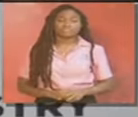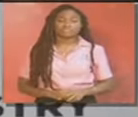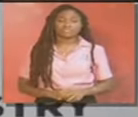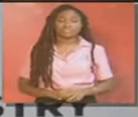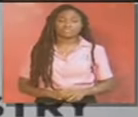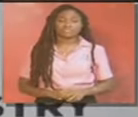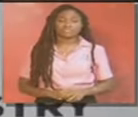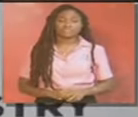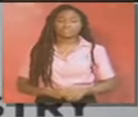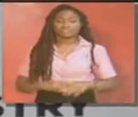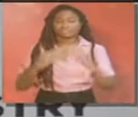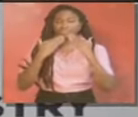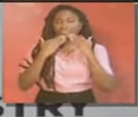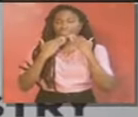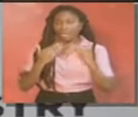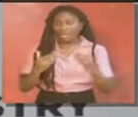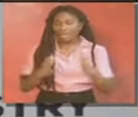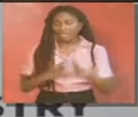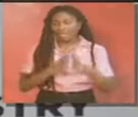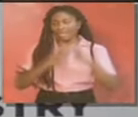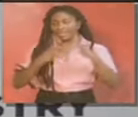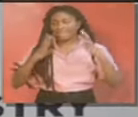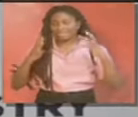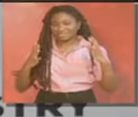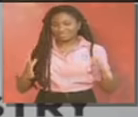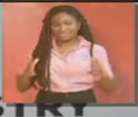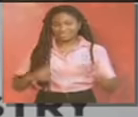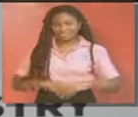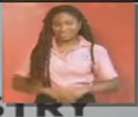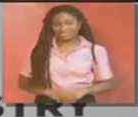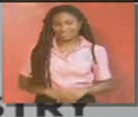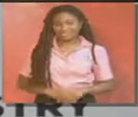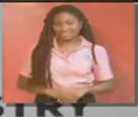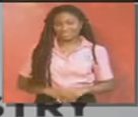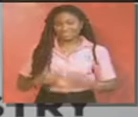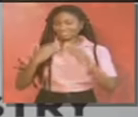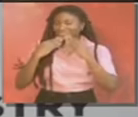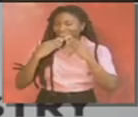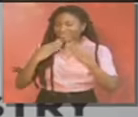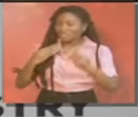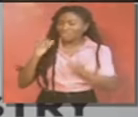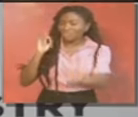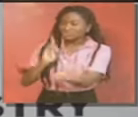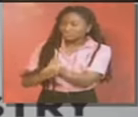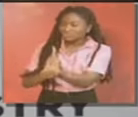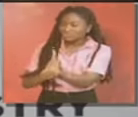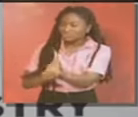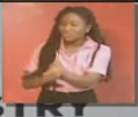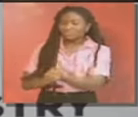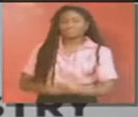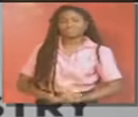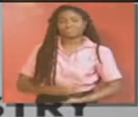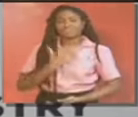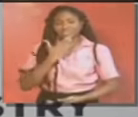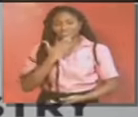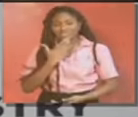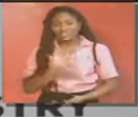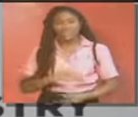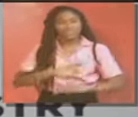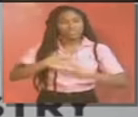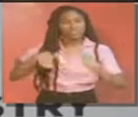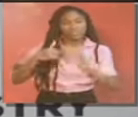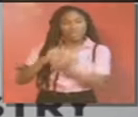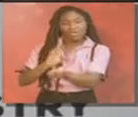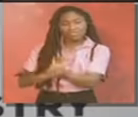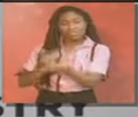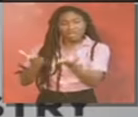Thank you very much, Candice. My esteemed colleague, Dr. Avery Hines, and my colleague from the NWRHA, who will provide